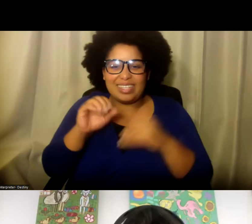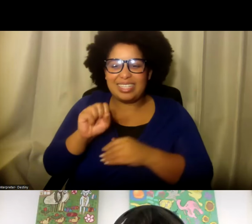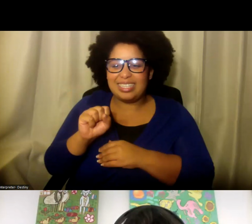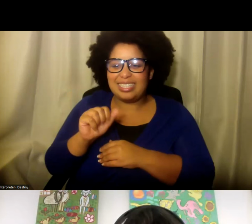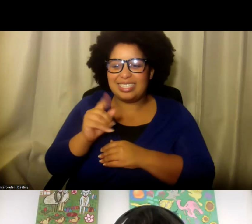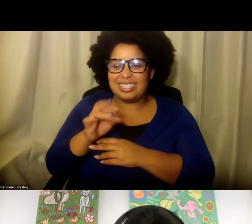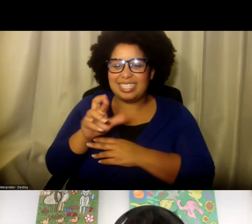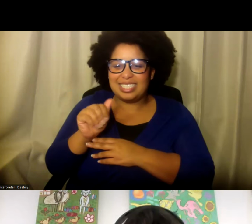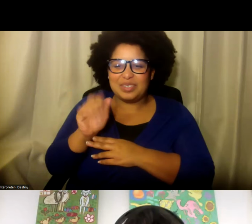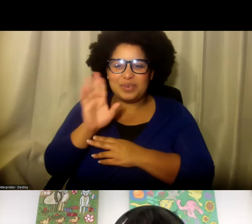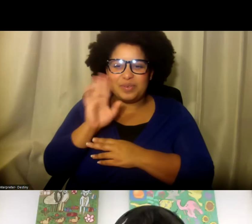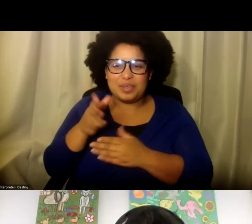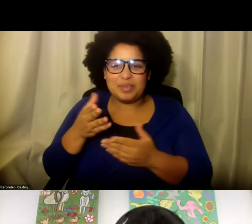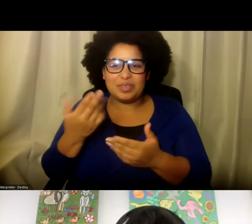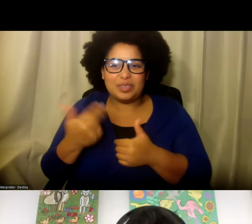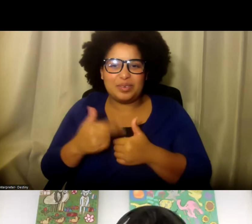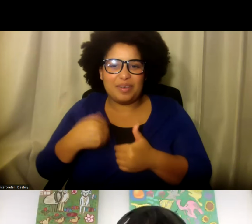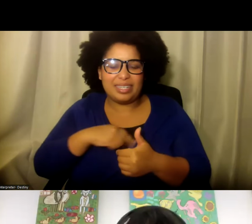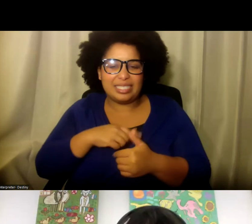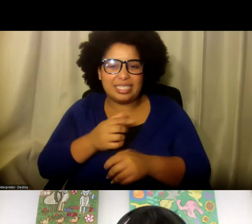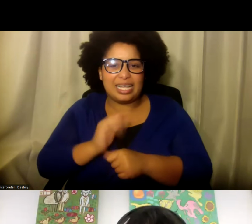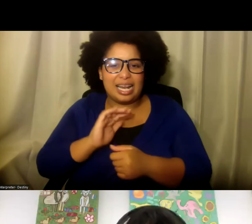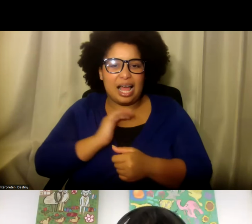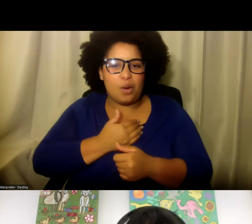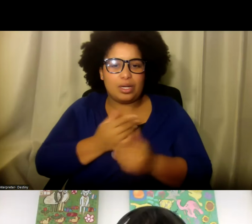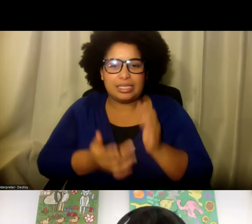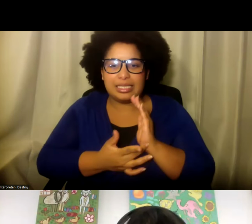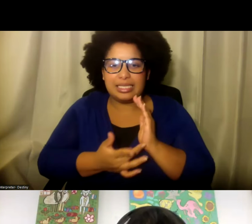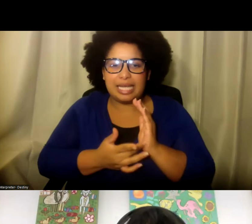just a minute here, getting all the tech figured out.